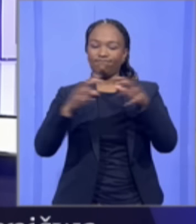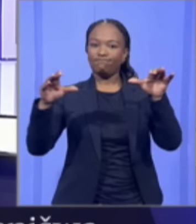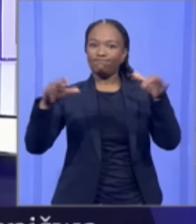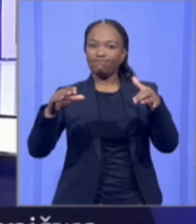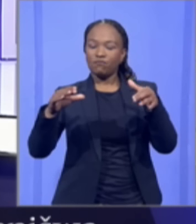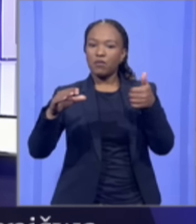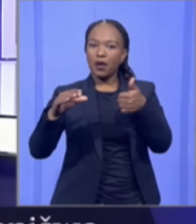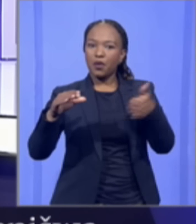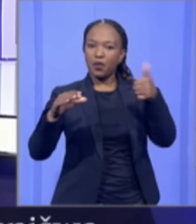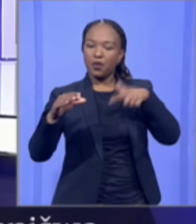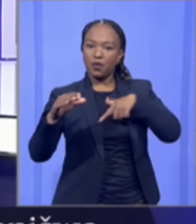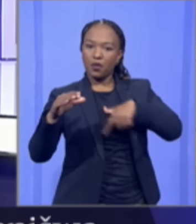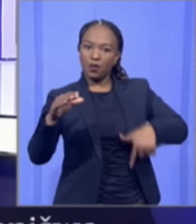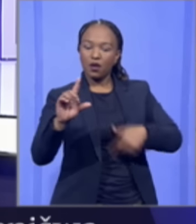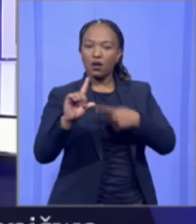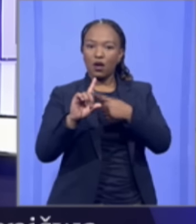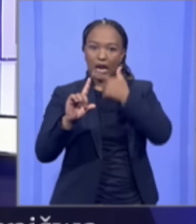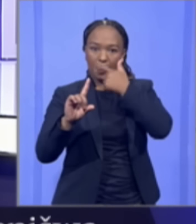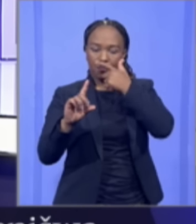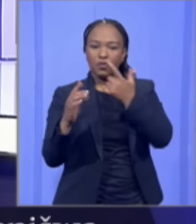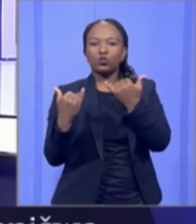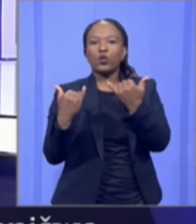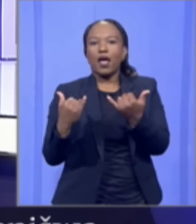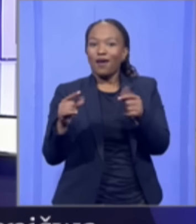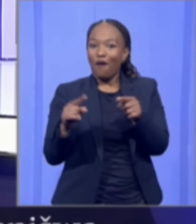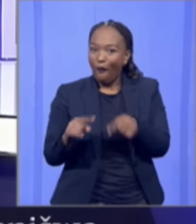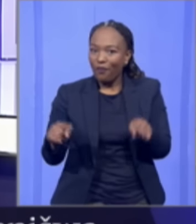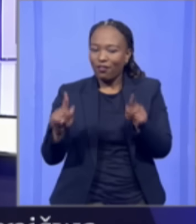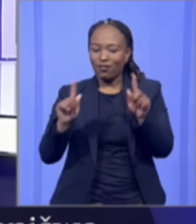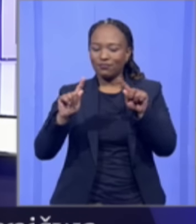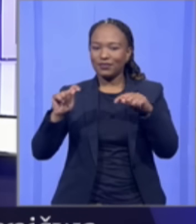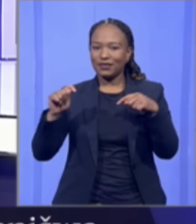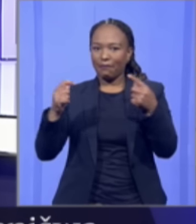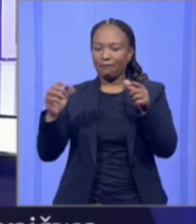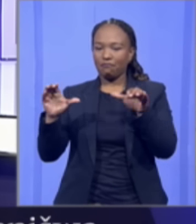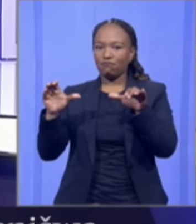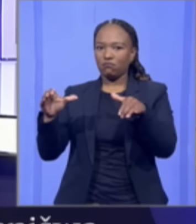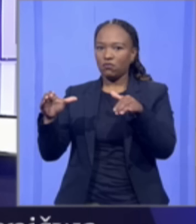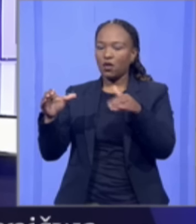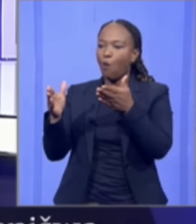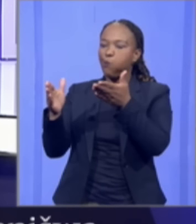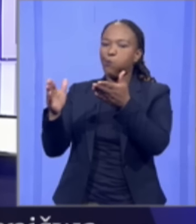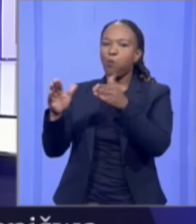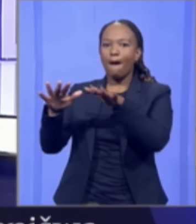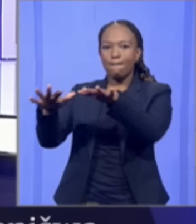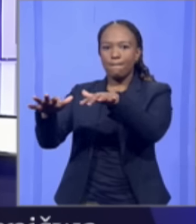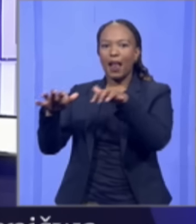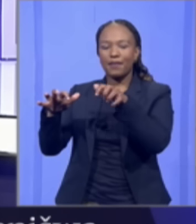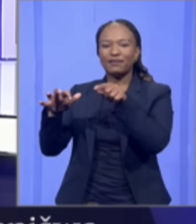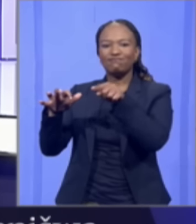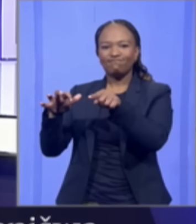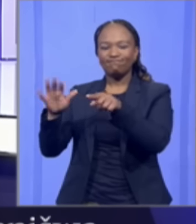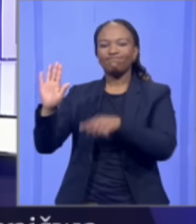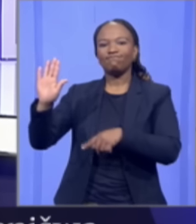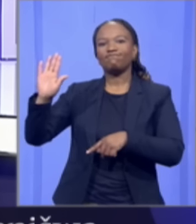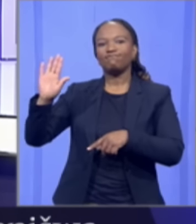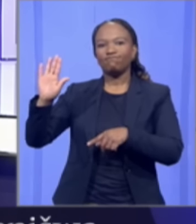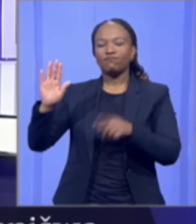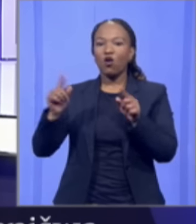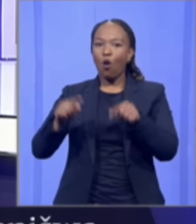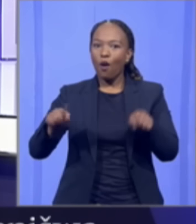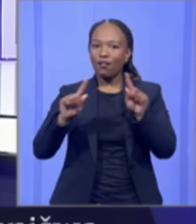e hlonamišitšwe lehono. Moahlodi mogolo Raymond Zondo o be a etile pele dihlonamišo tšeo maloko a palamente a mokgatlo